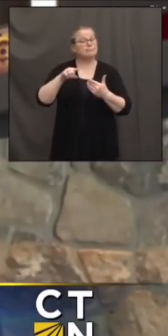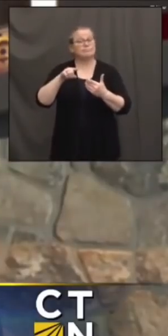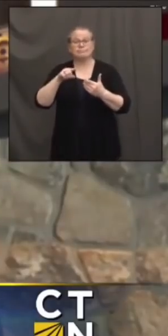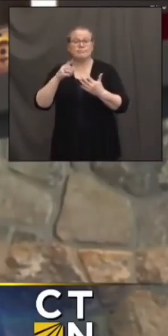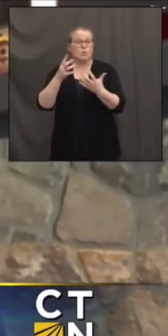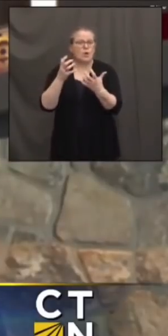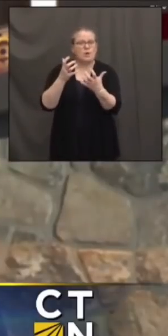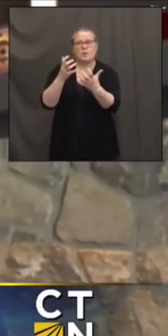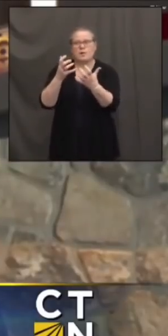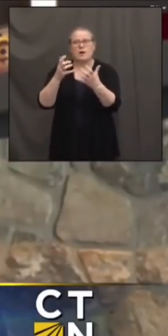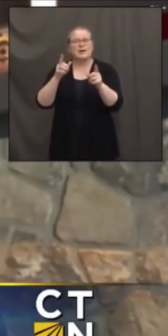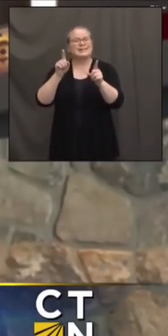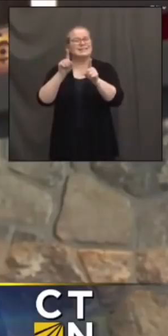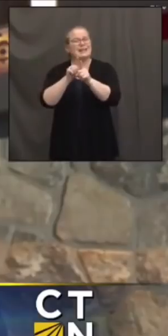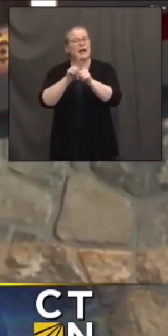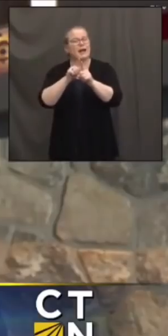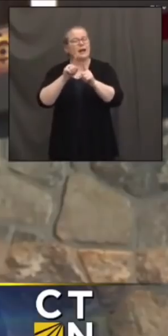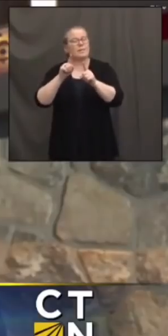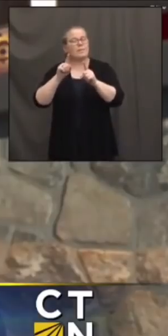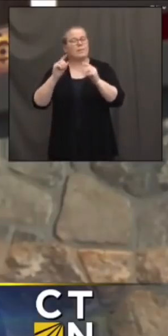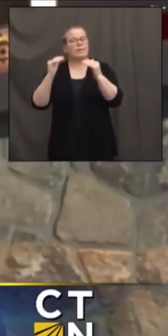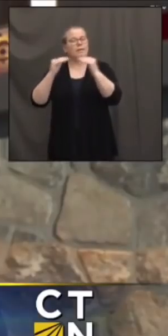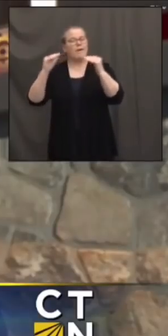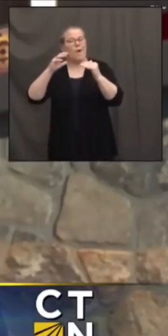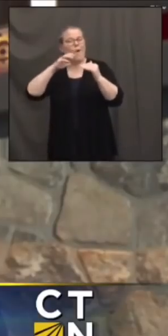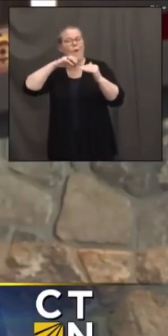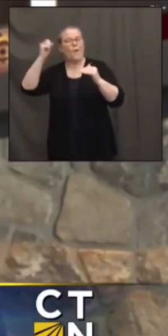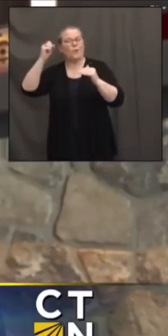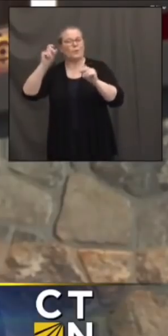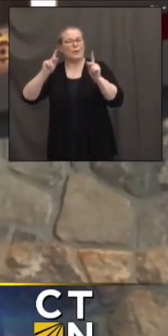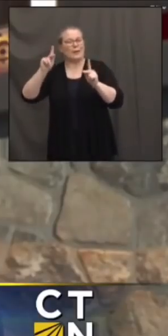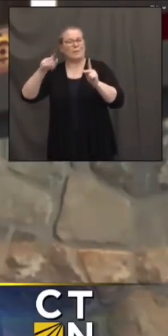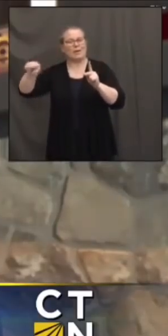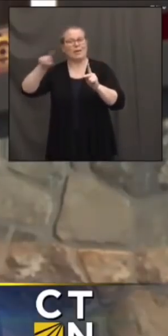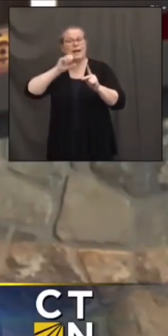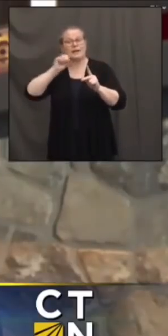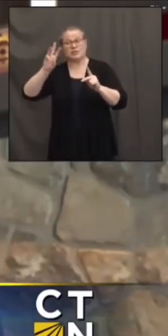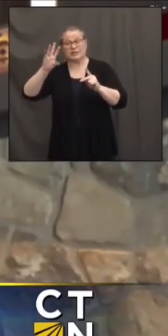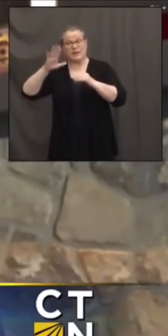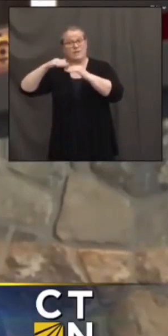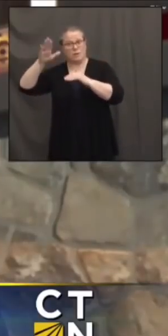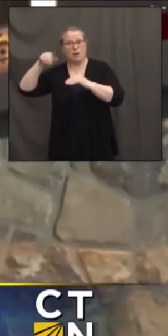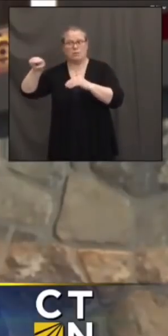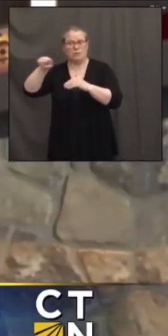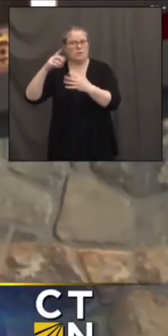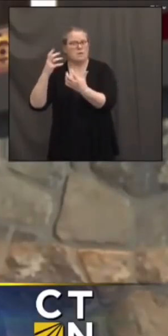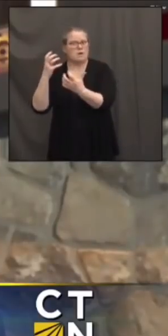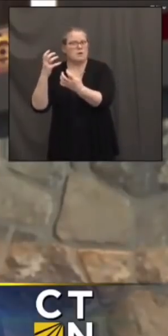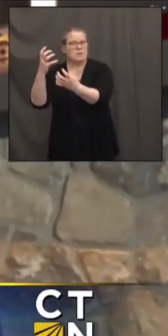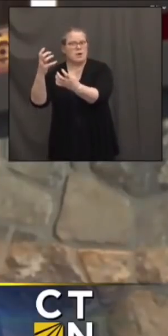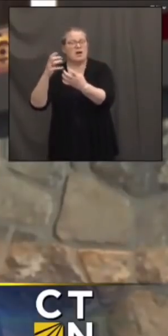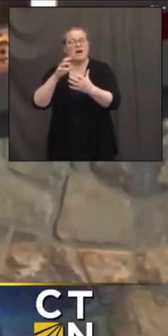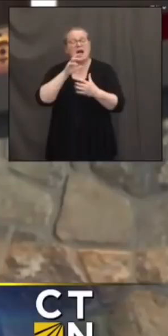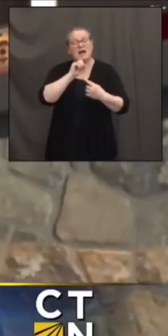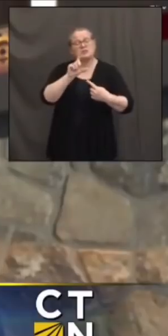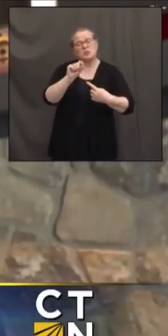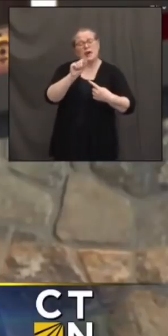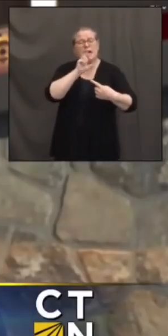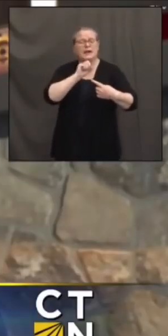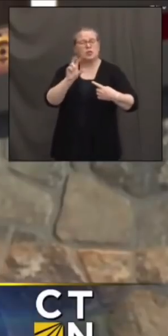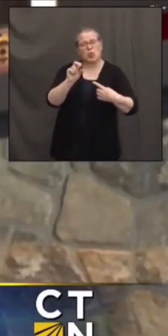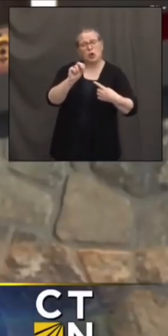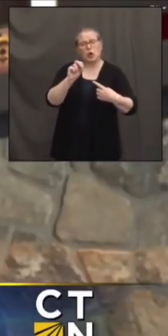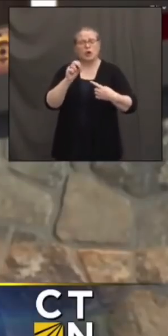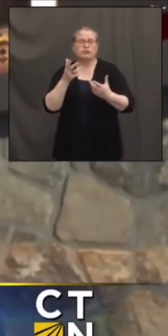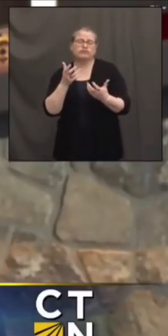lot of demand among 65 and above, and when you get into 20-year-olds and 30-year-olds, you're not going to see the same level of demand. It's going to be harder to